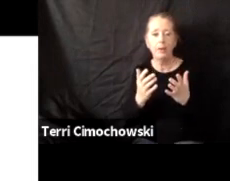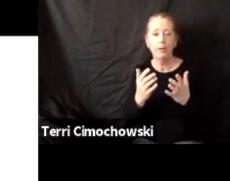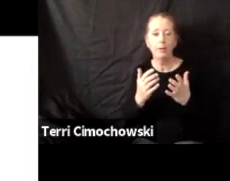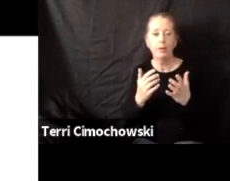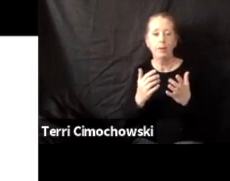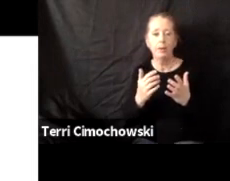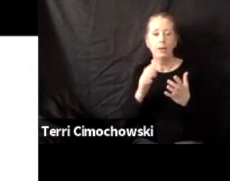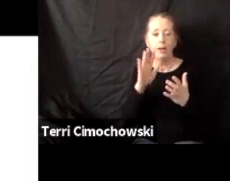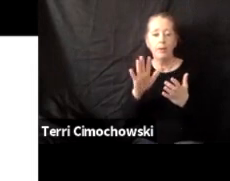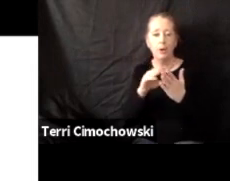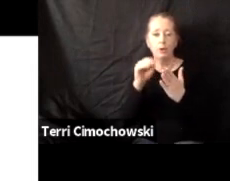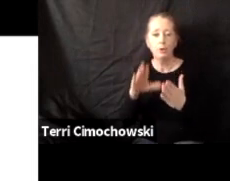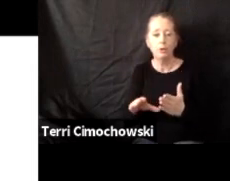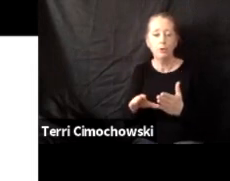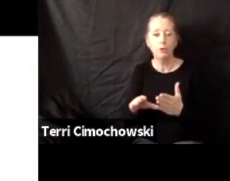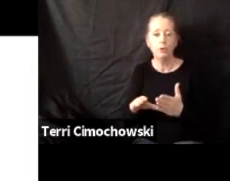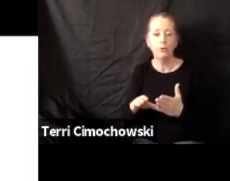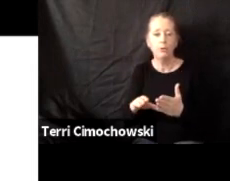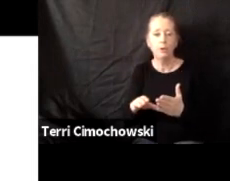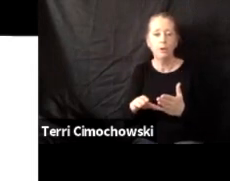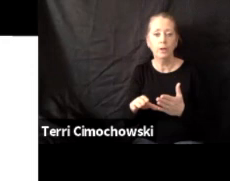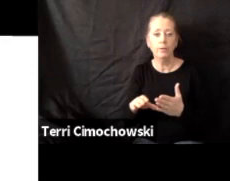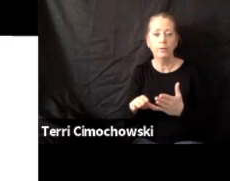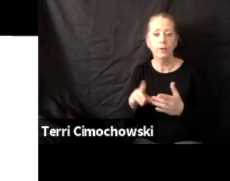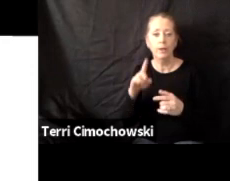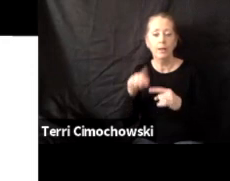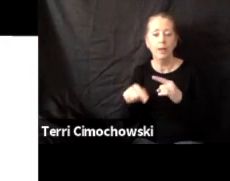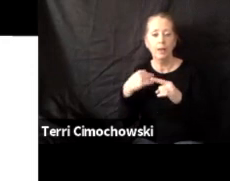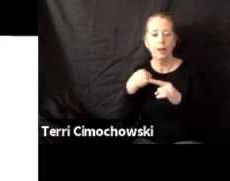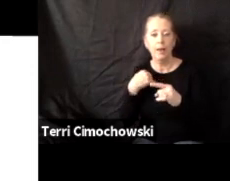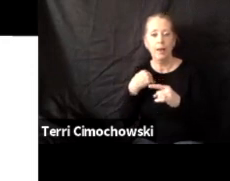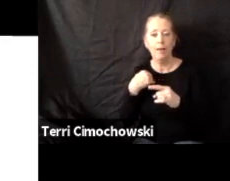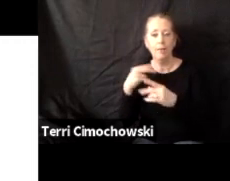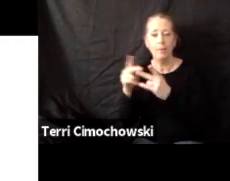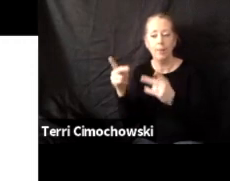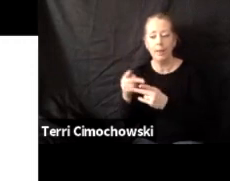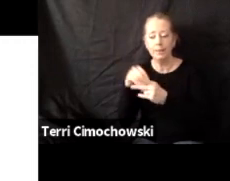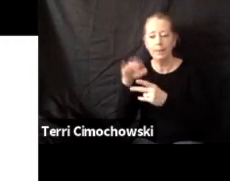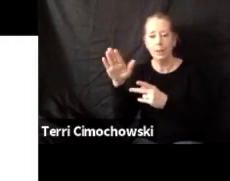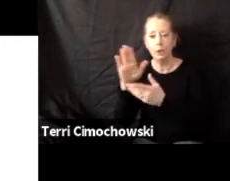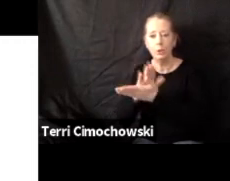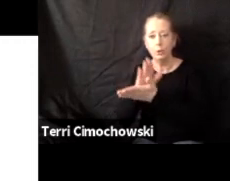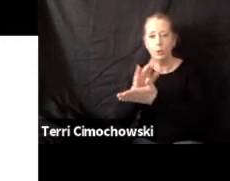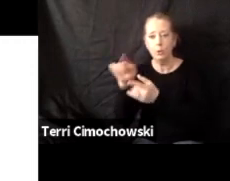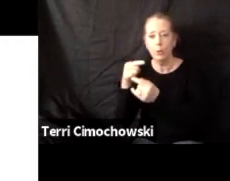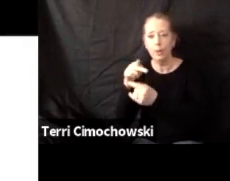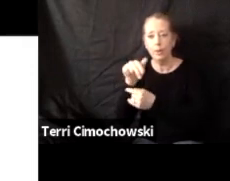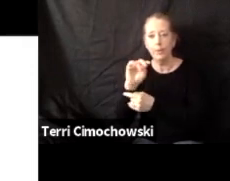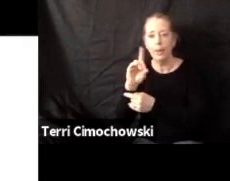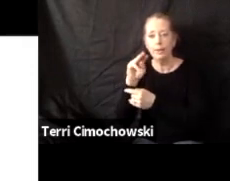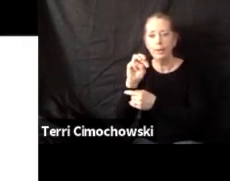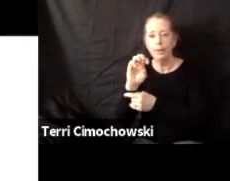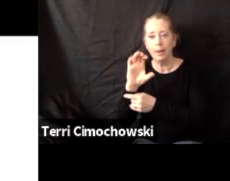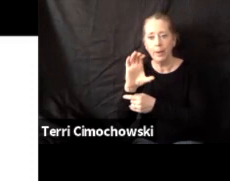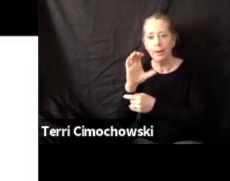that their student may not be able to get a spot in their brick and mortar school once the pandemic is over. Can you talk to that a